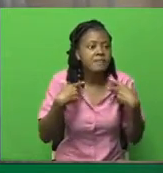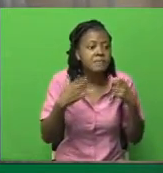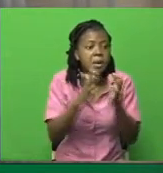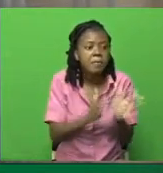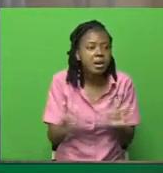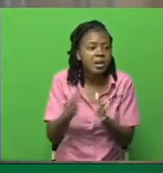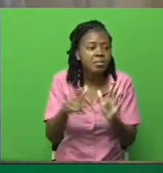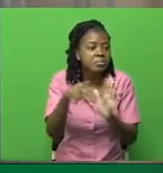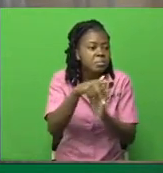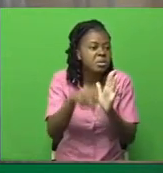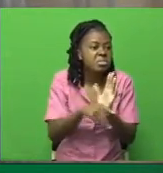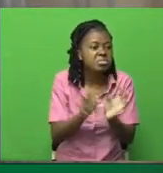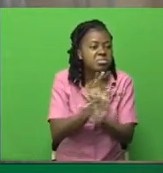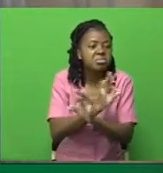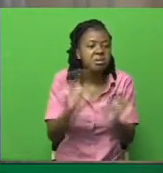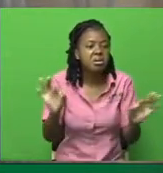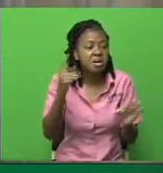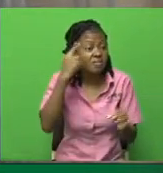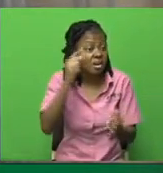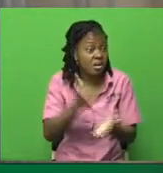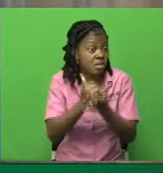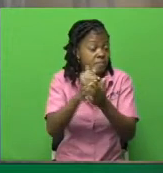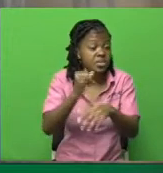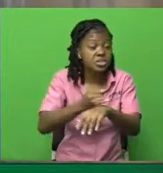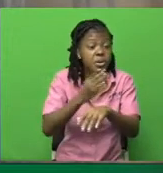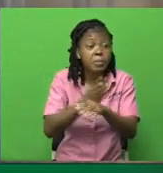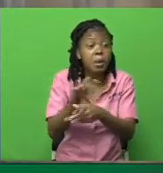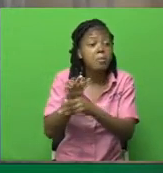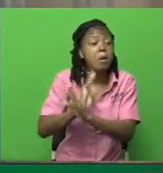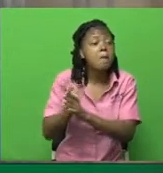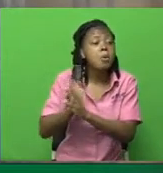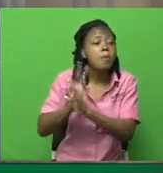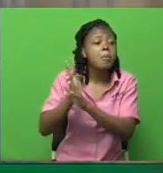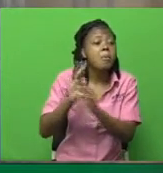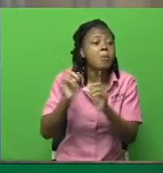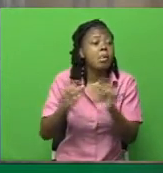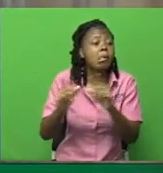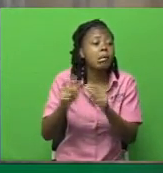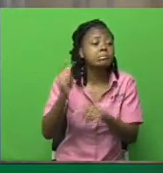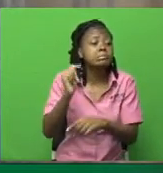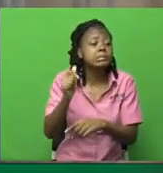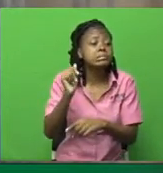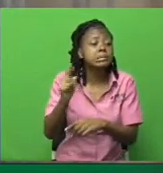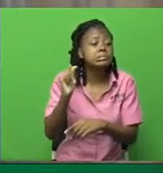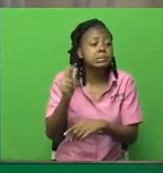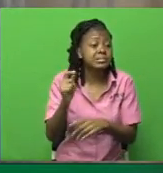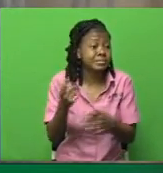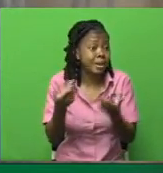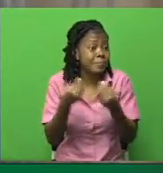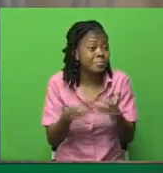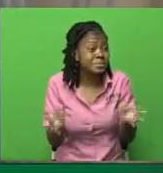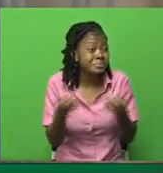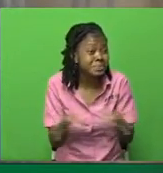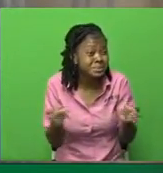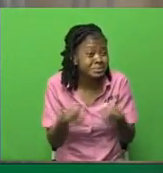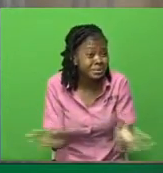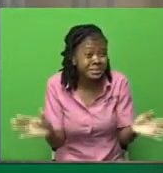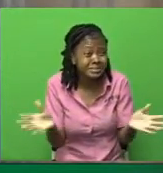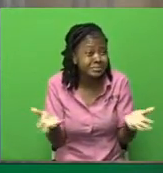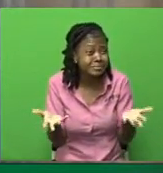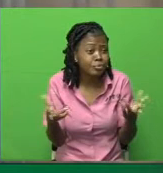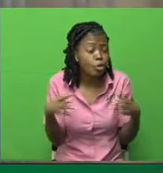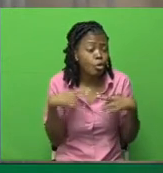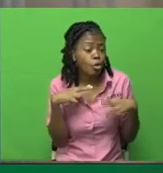sustainable development for the creation of jobs all you do is borrow borrow tax tax and spend we're not a care in the world